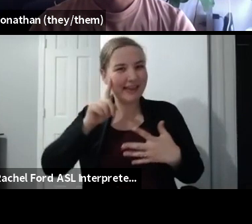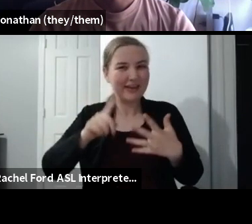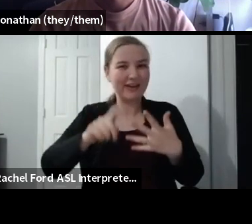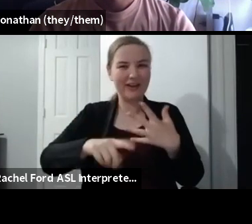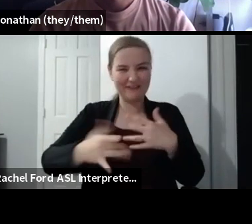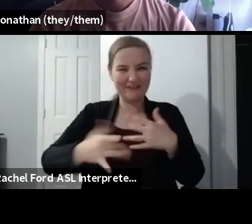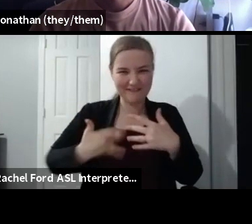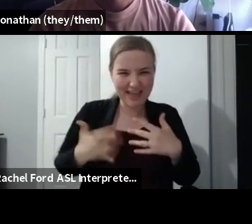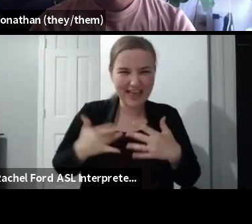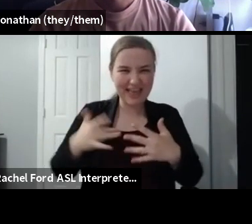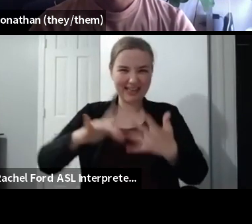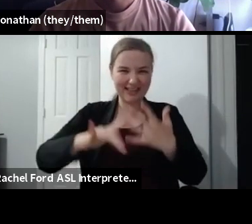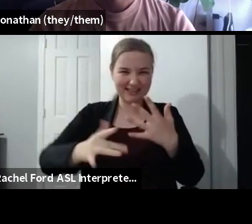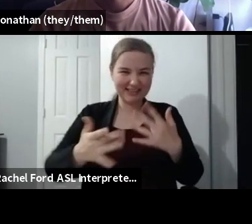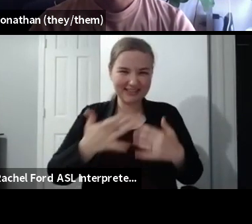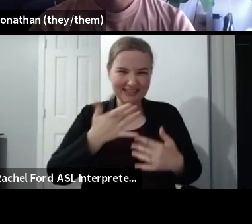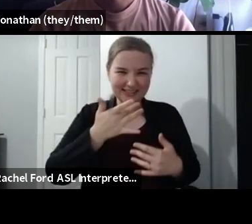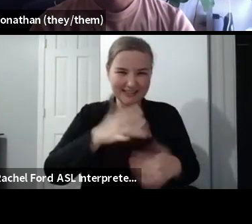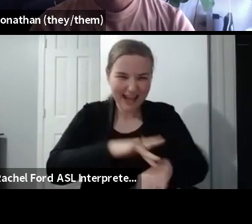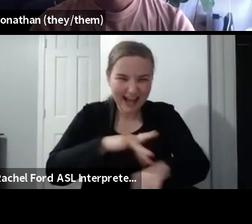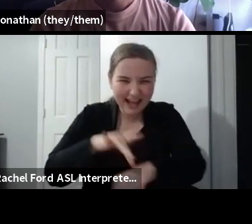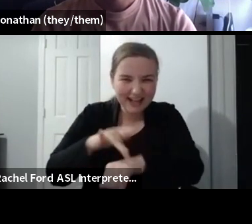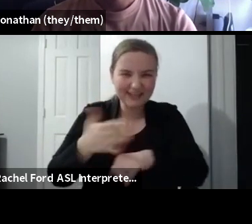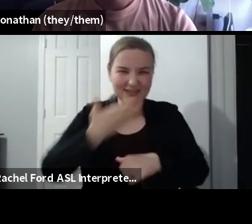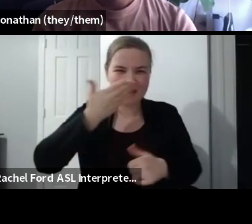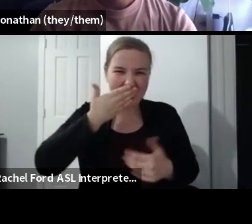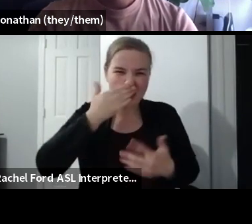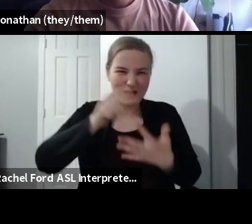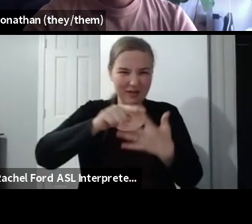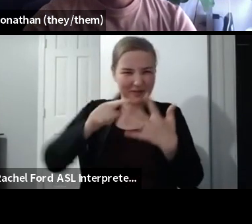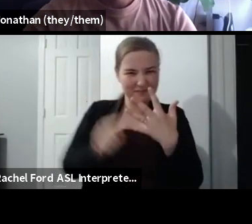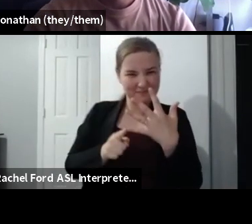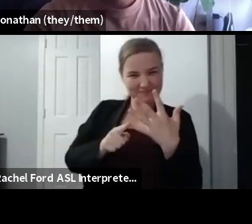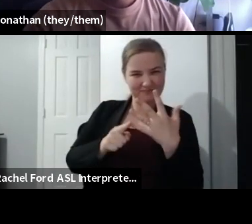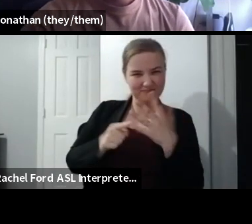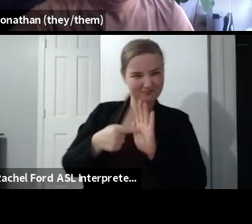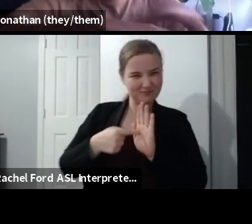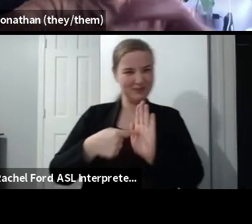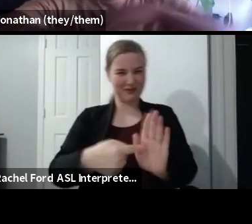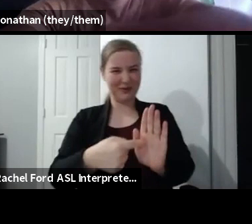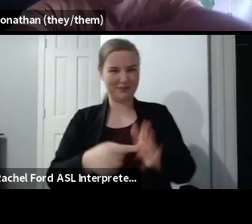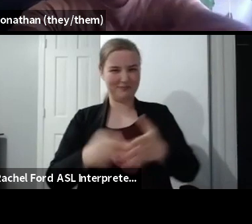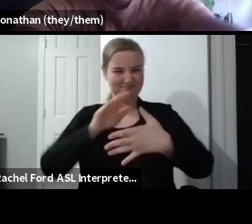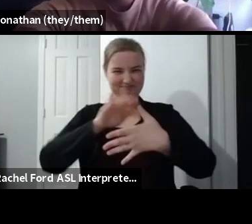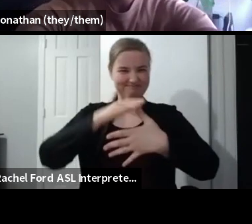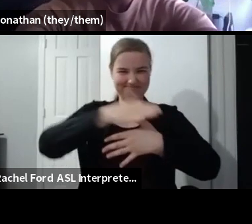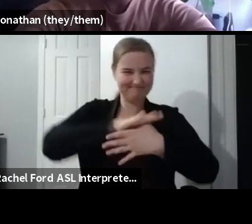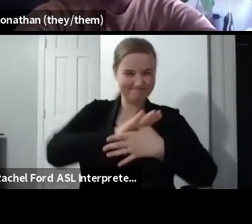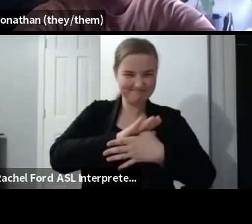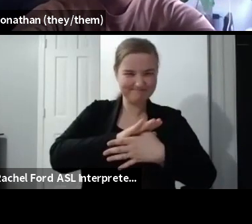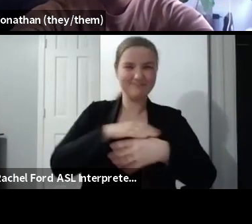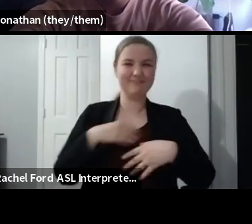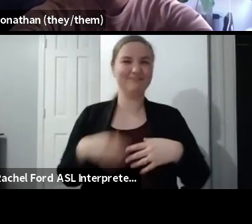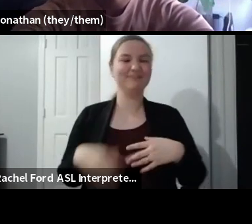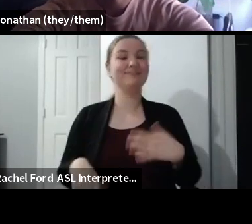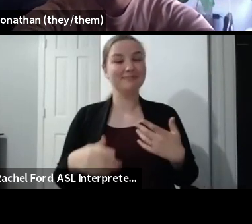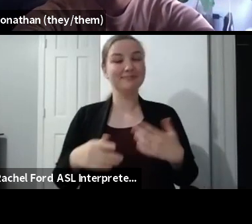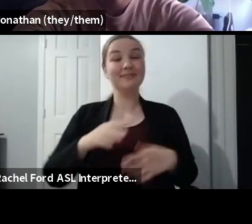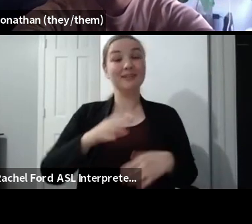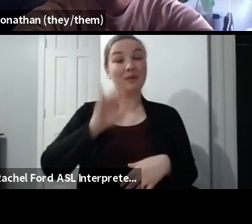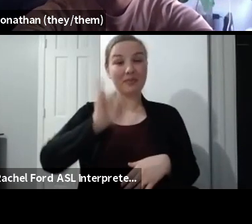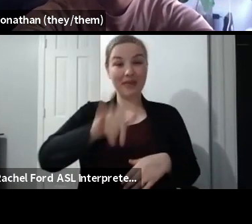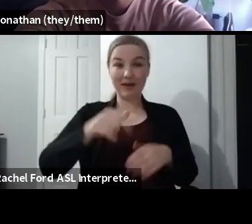which is like, and the intention of that work was to share with the Berlin